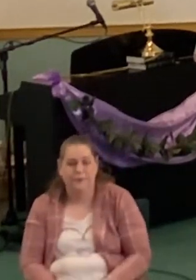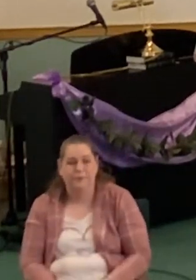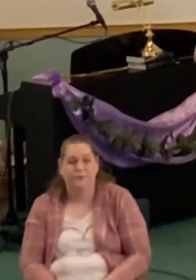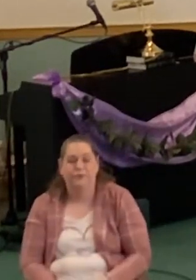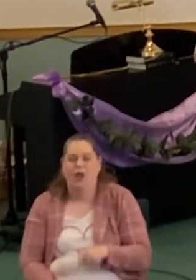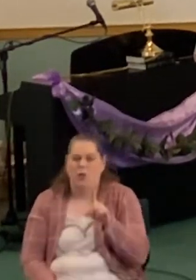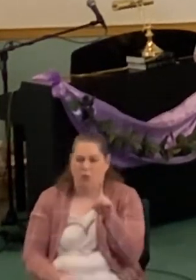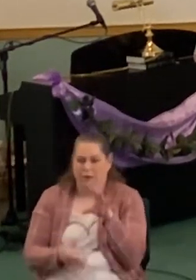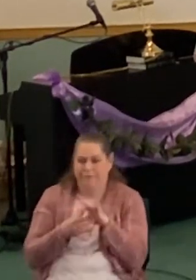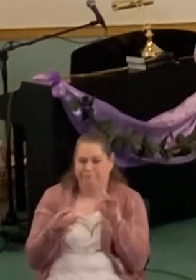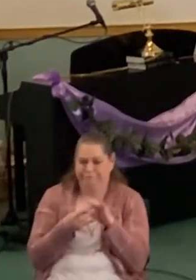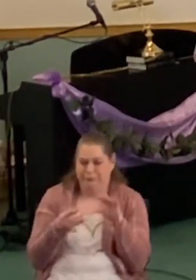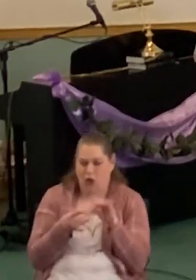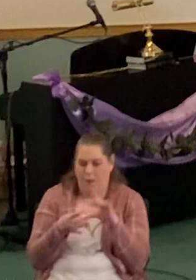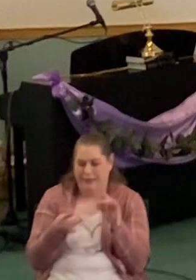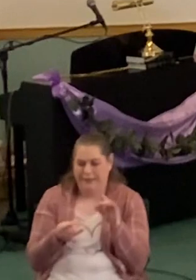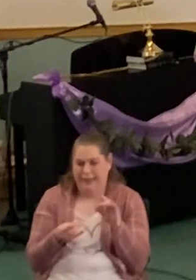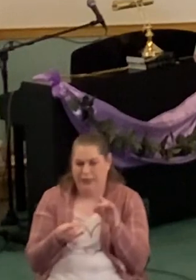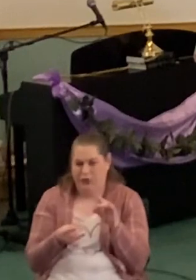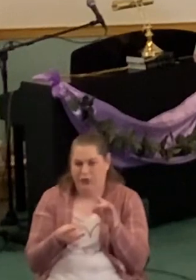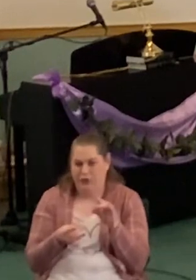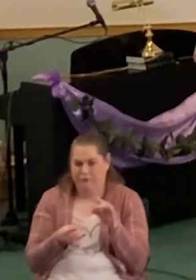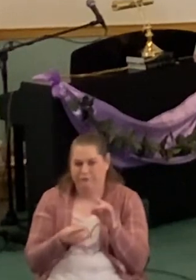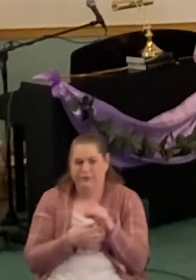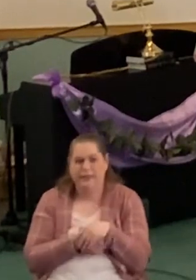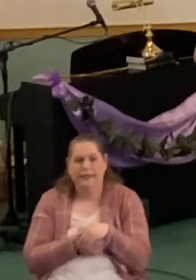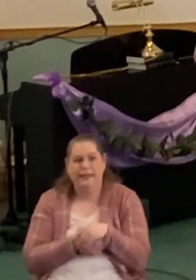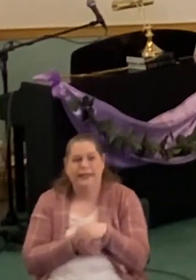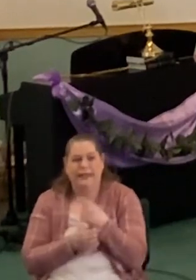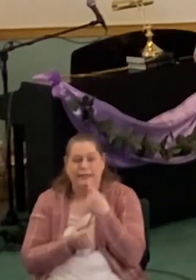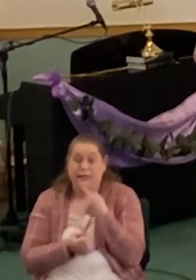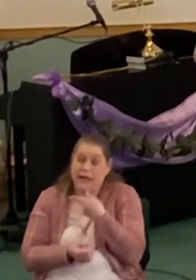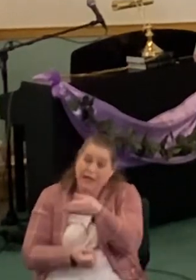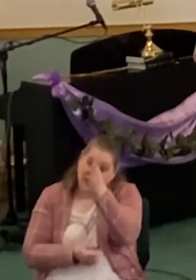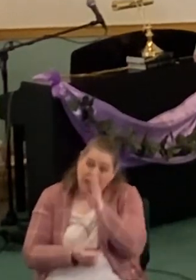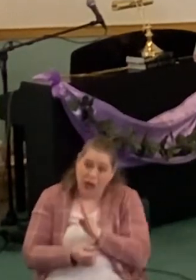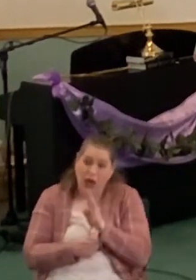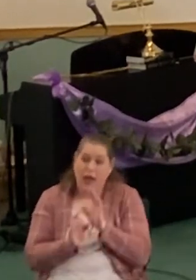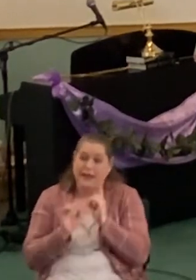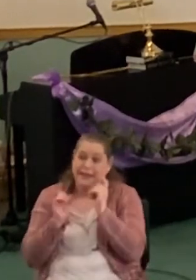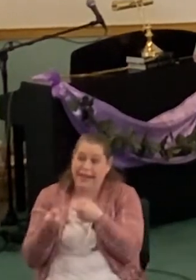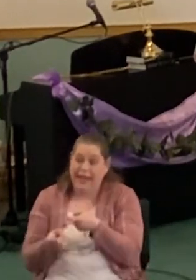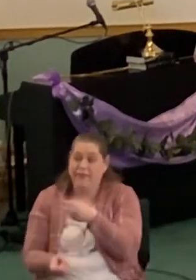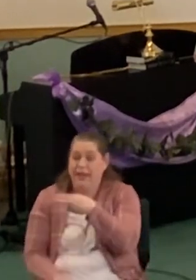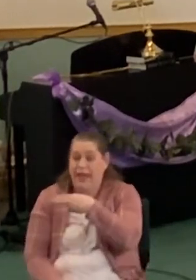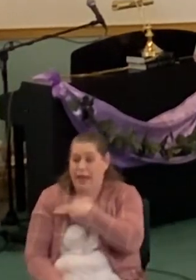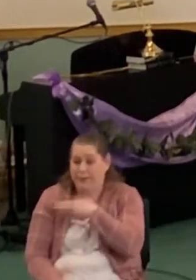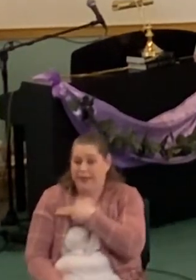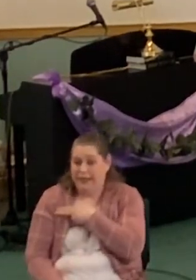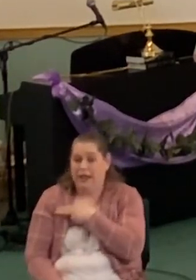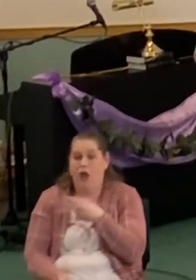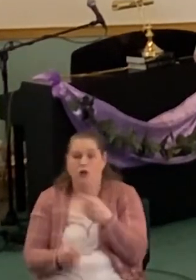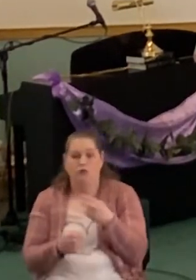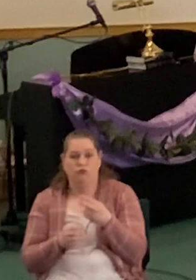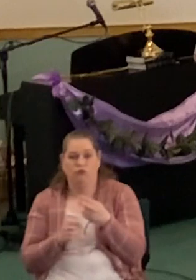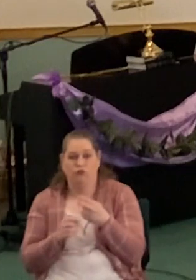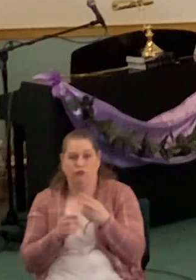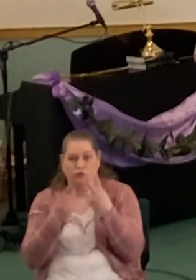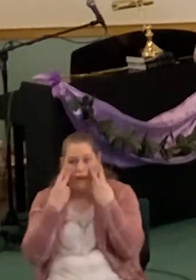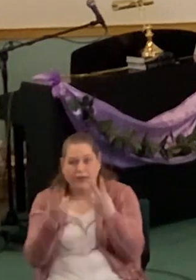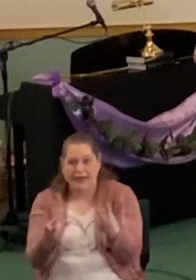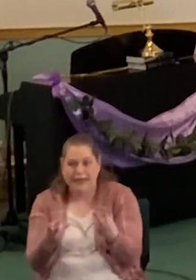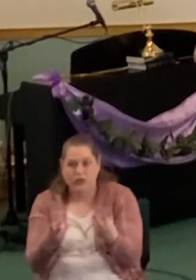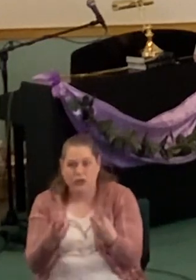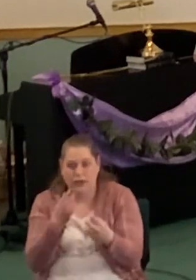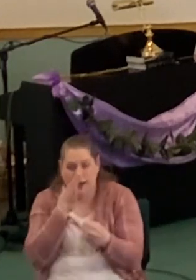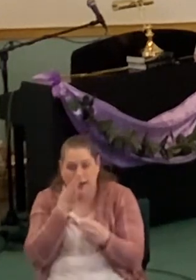said that what we see here is that God gave Habakkuk a revelation, not an explanation. For what we always